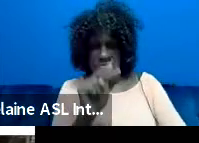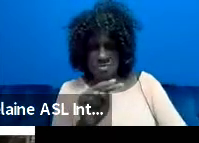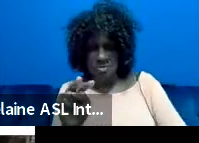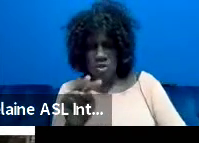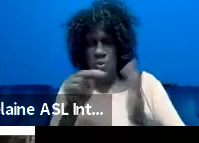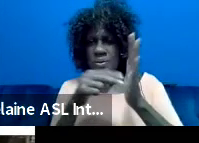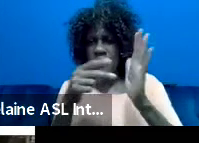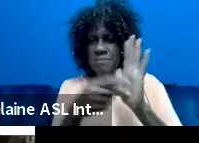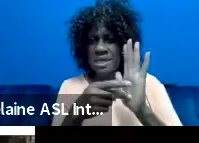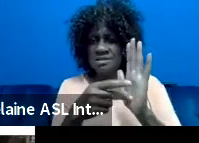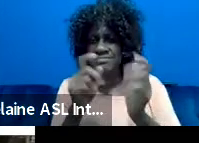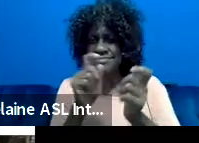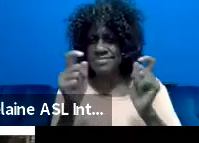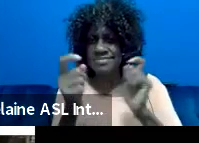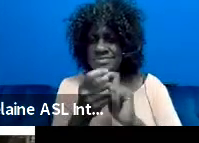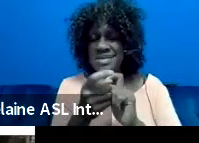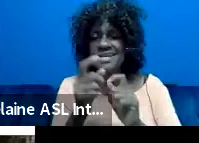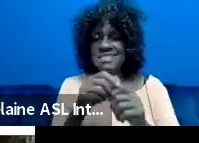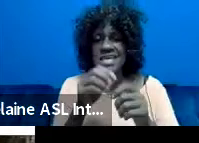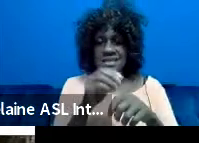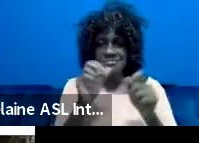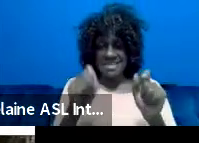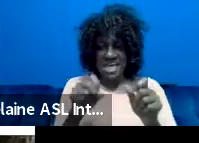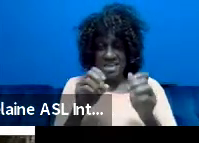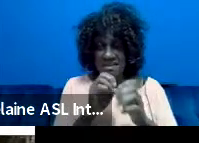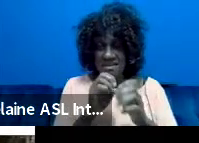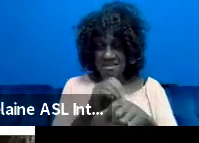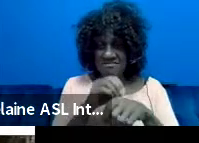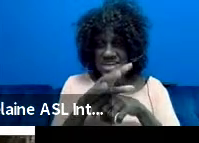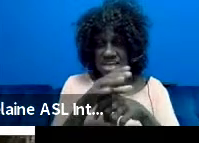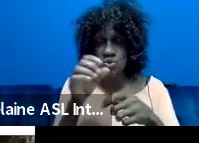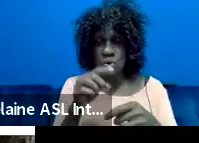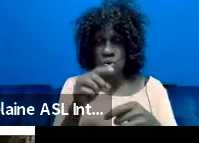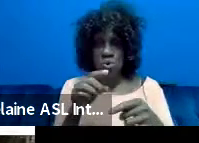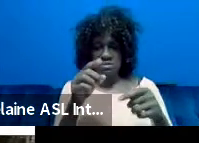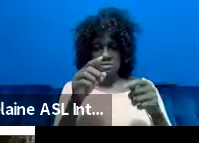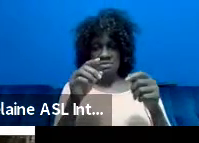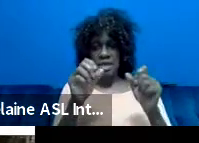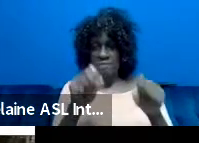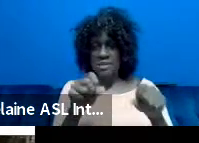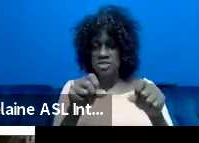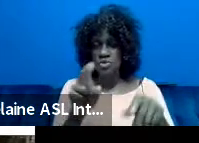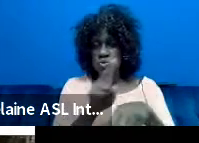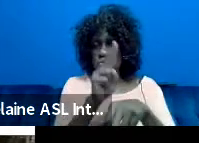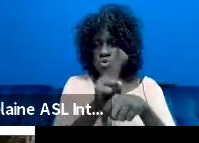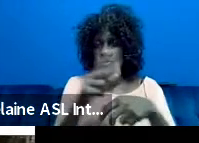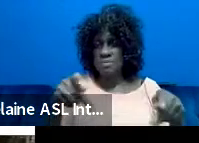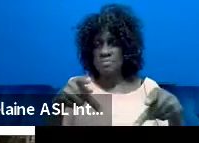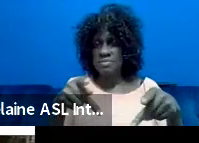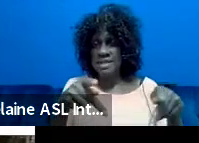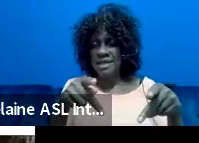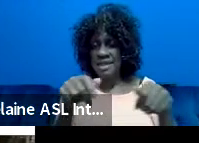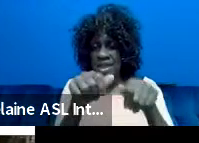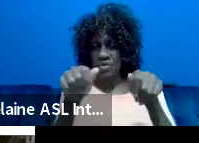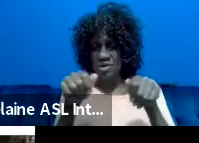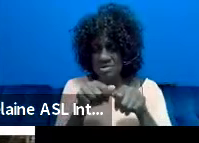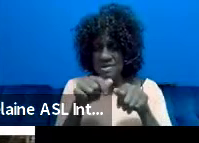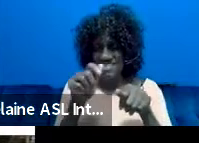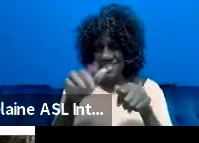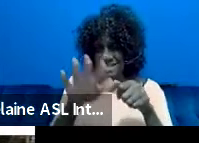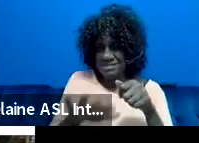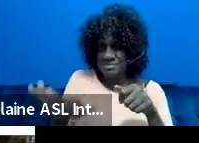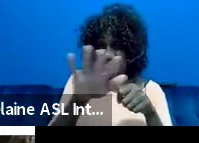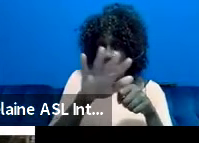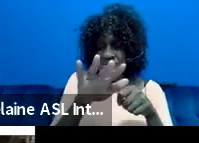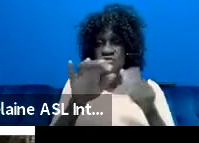definition, but it's actions that affect or could affect the usability of the play area or in the space or the element, whatever we're talking about.